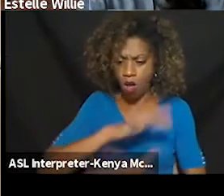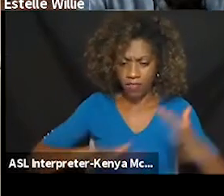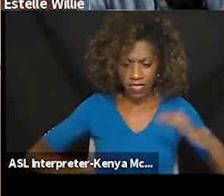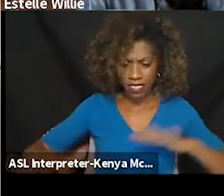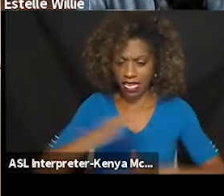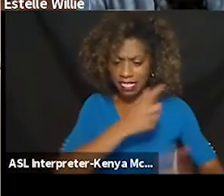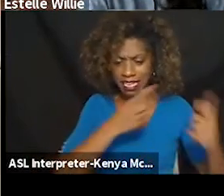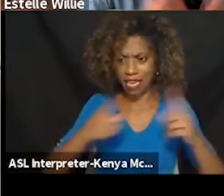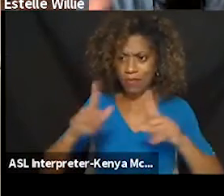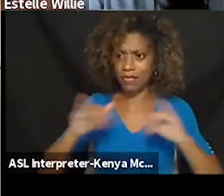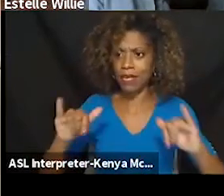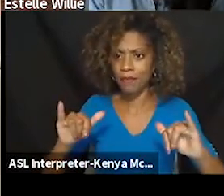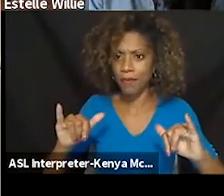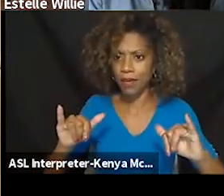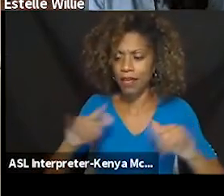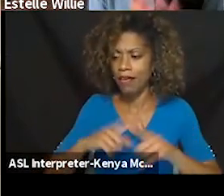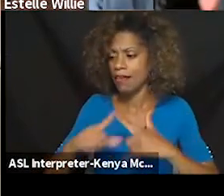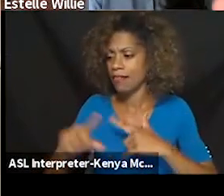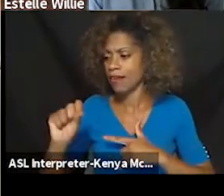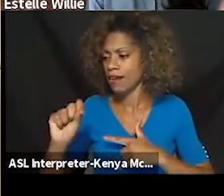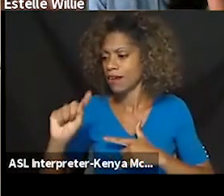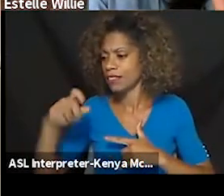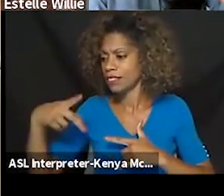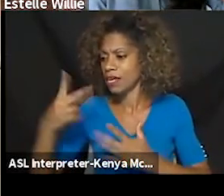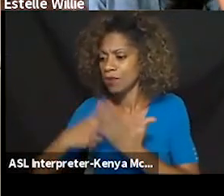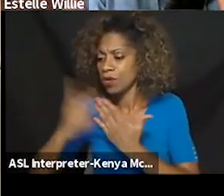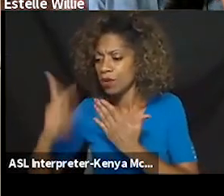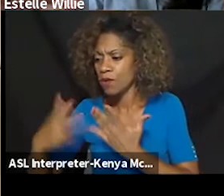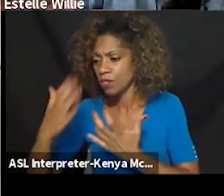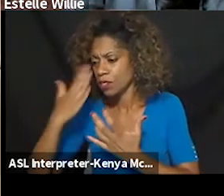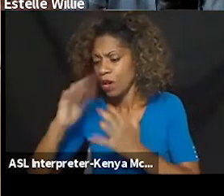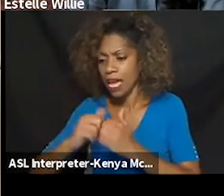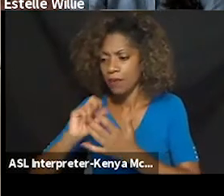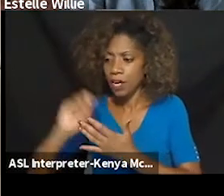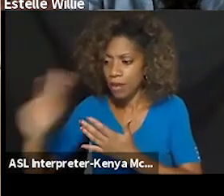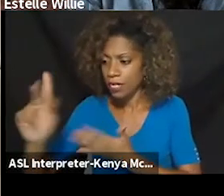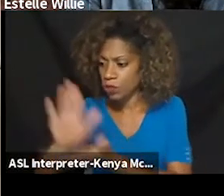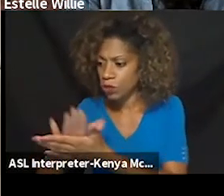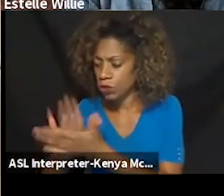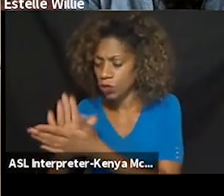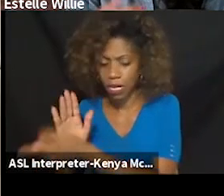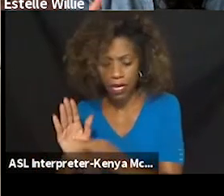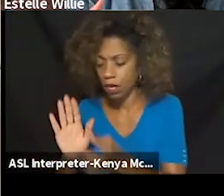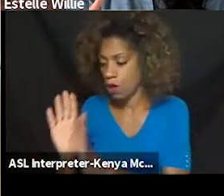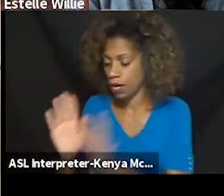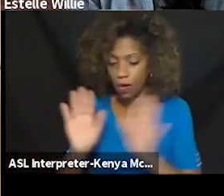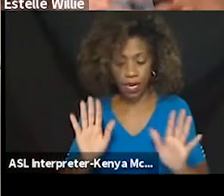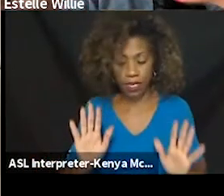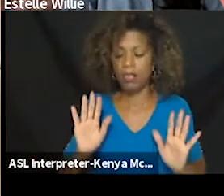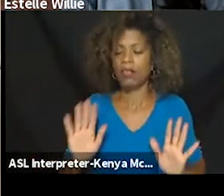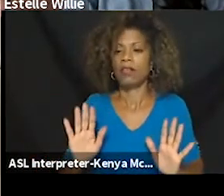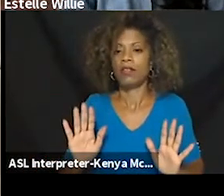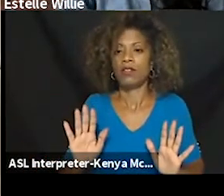STAT community was talking about, oh, how are we going to get back to school and all this stuff. So what I did was we launched